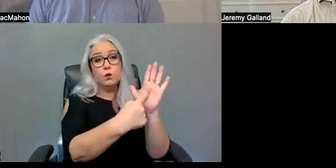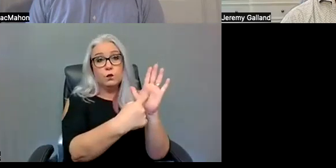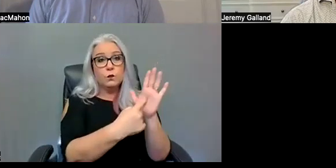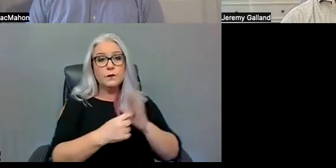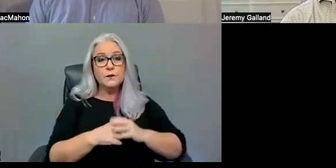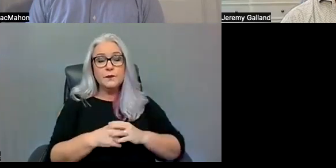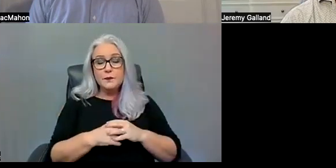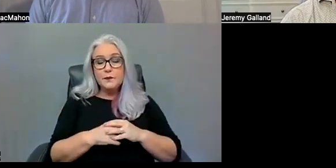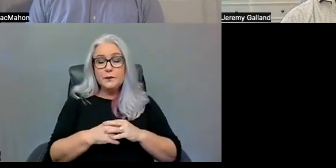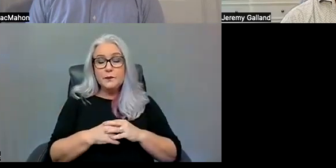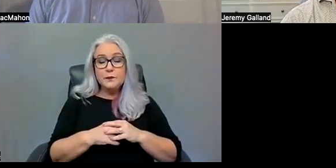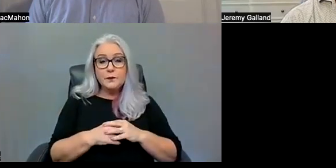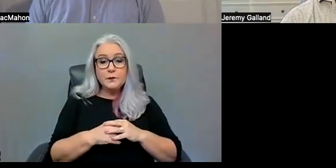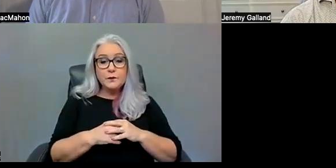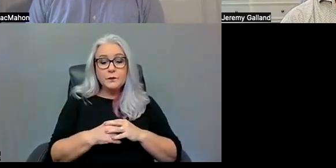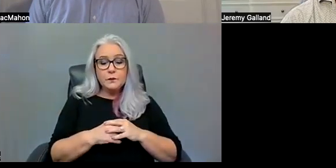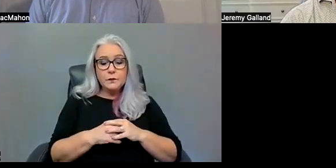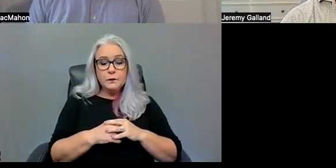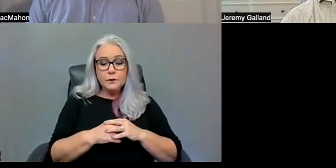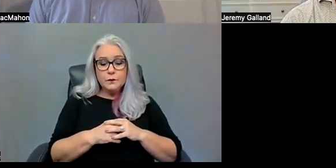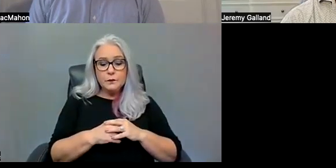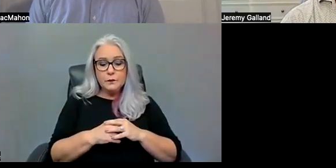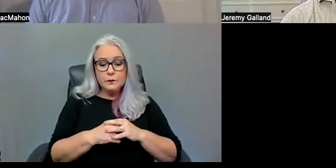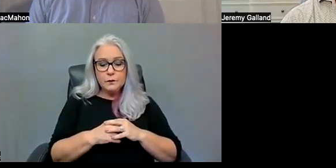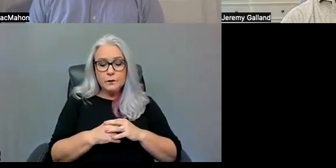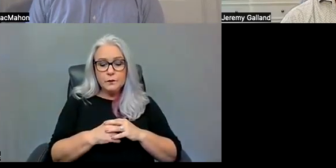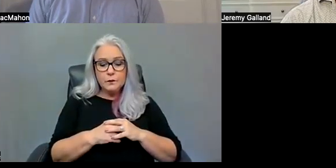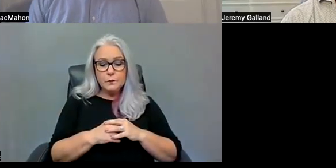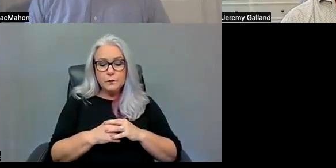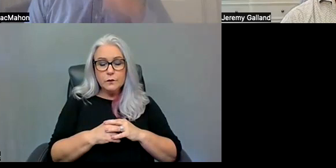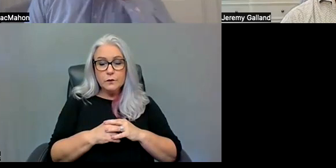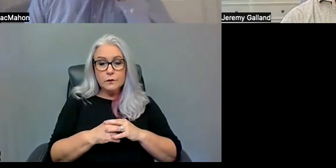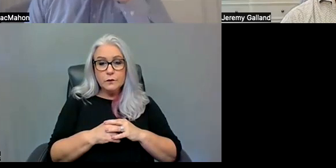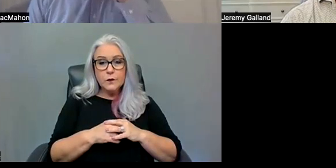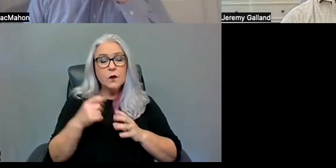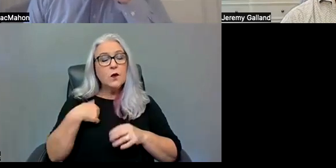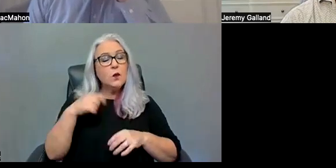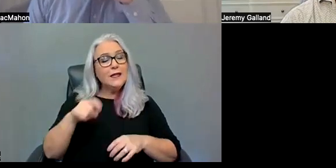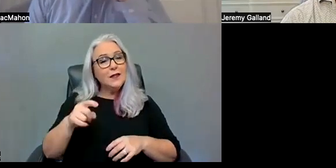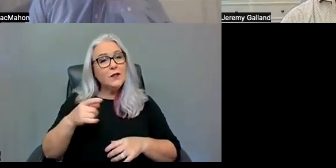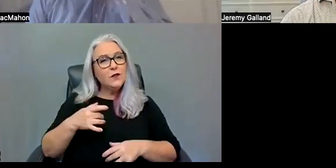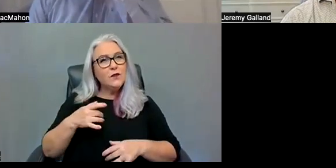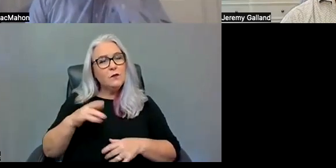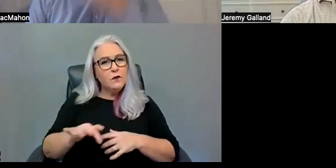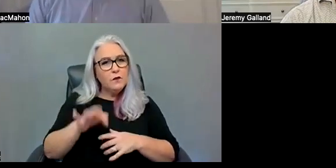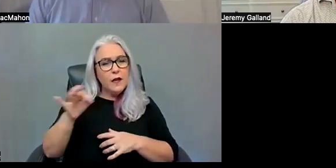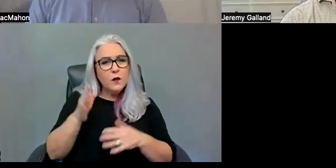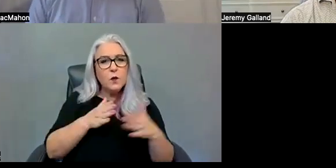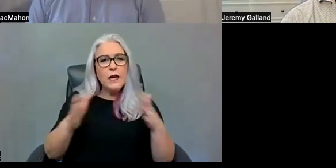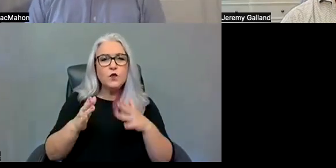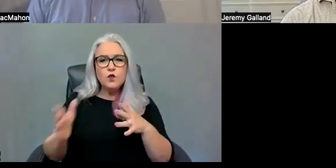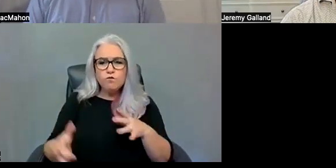We need to continue to find ways to reach the students. And my second, what I